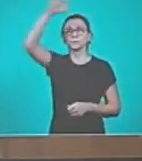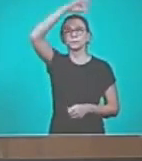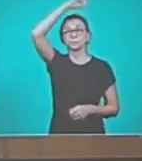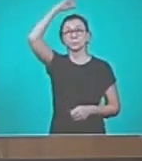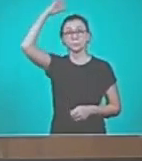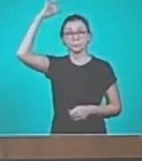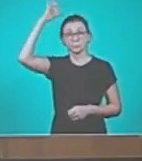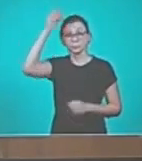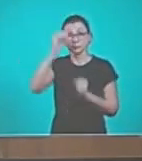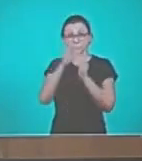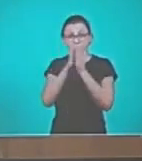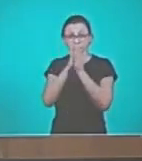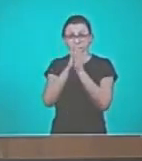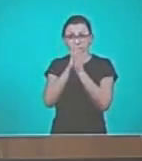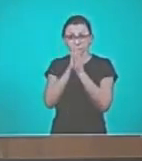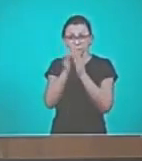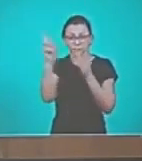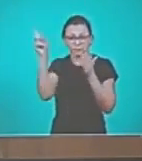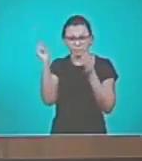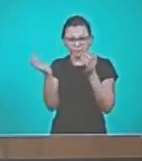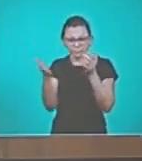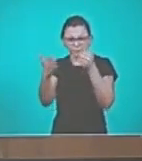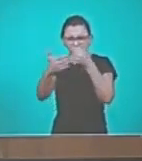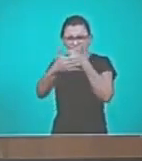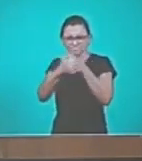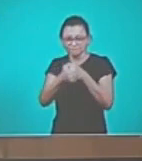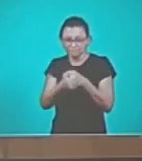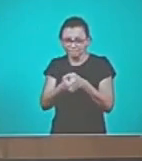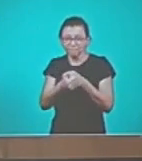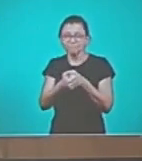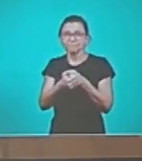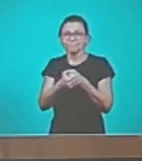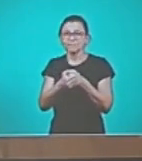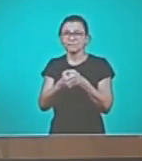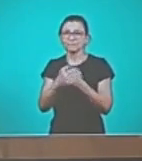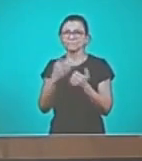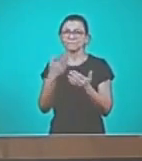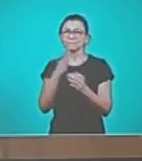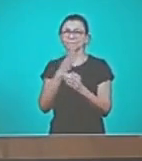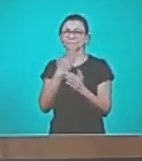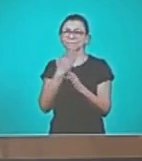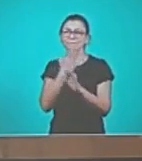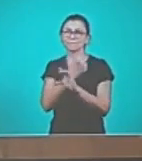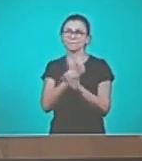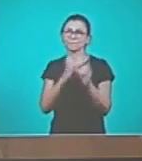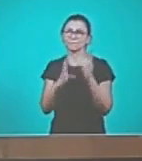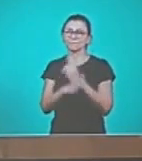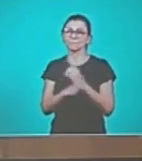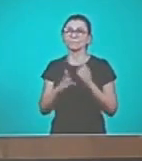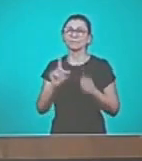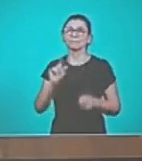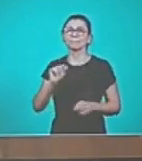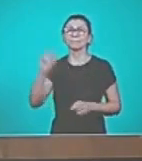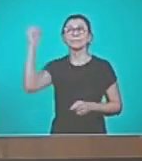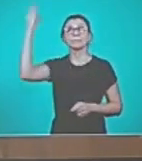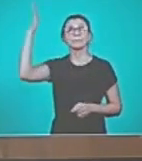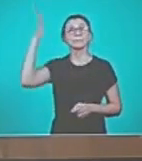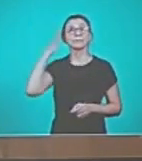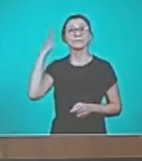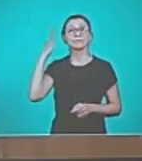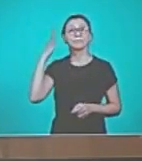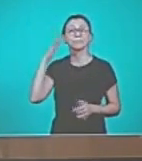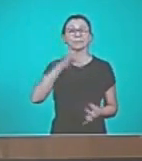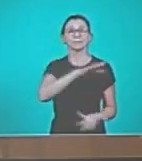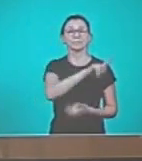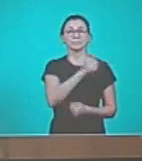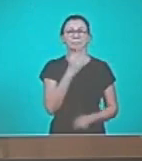what was hidden in the Word. So Bible study is revelation, which is in the Word, and that the world